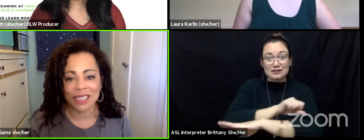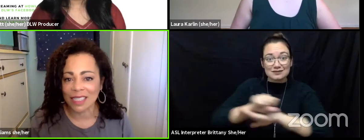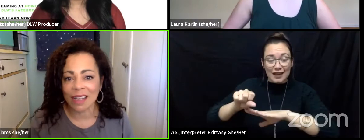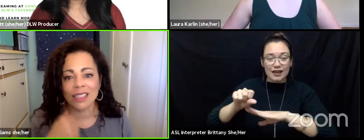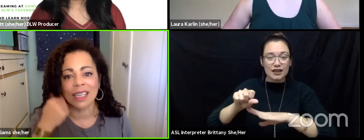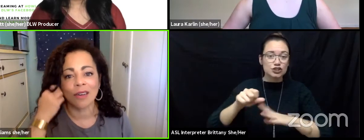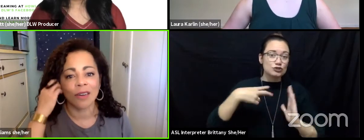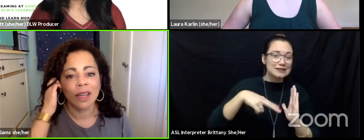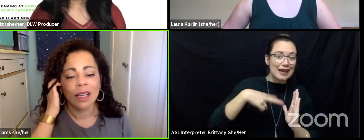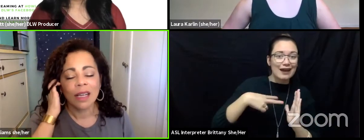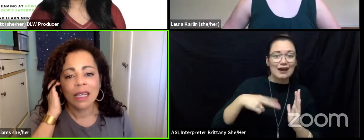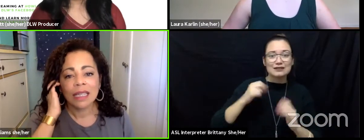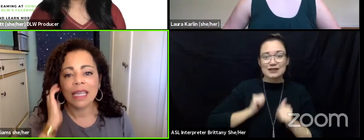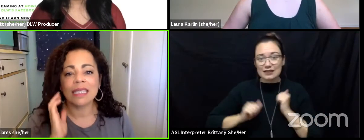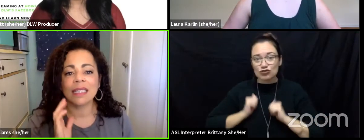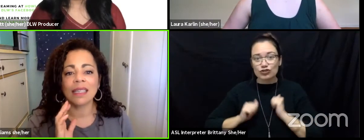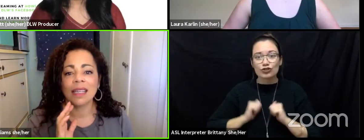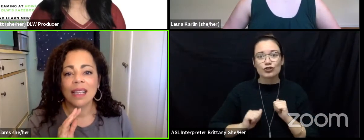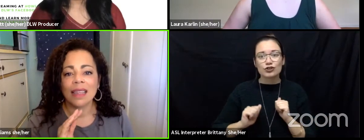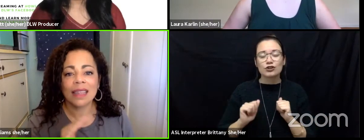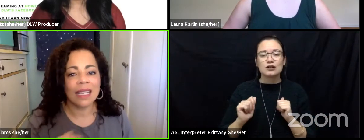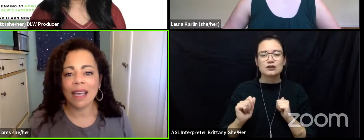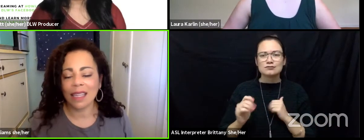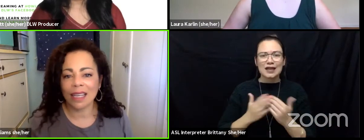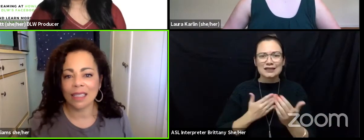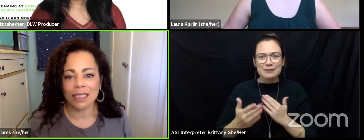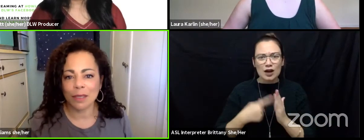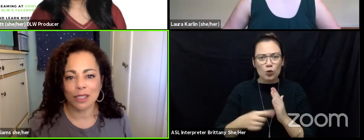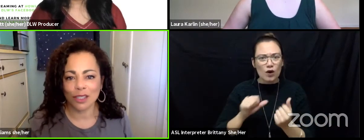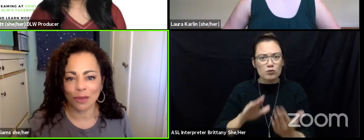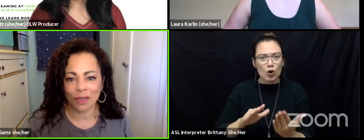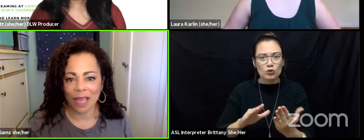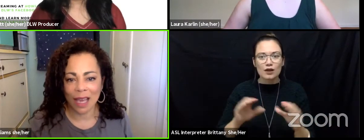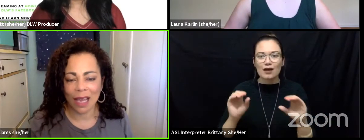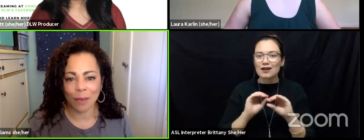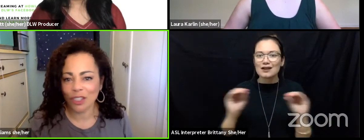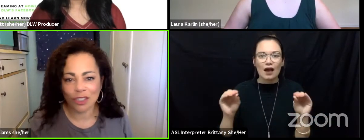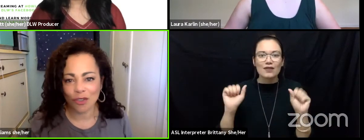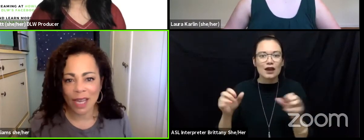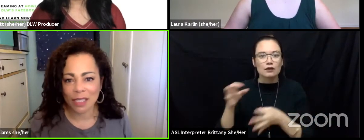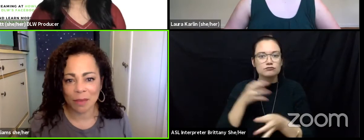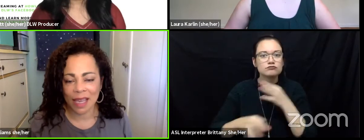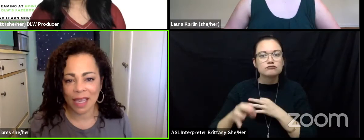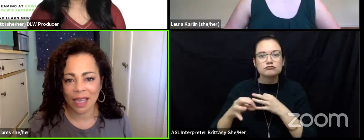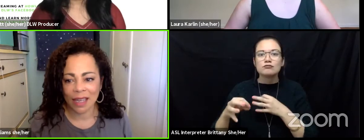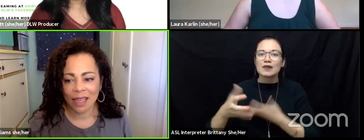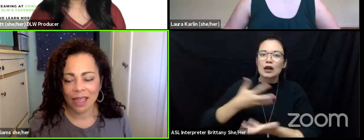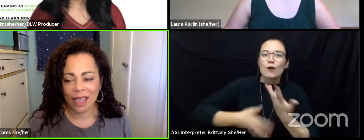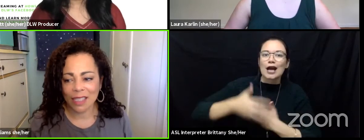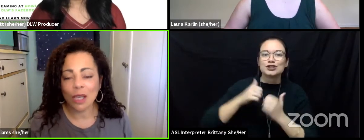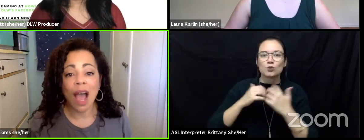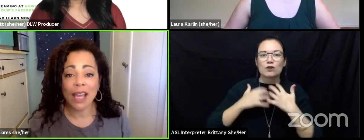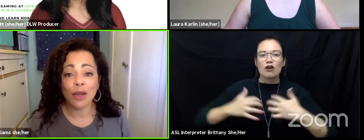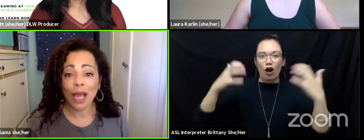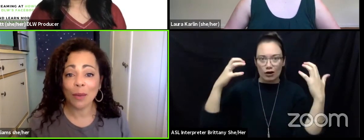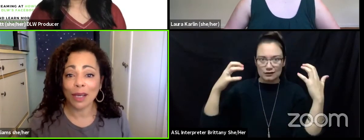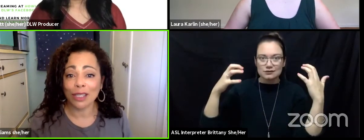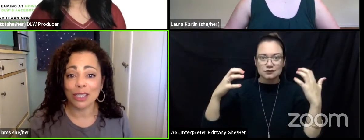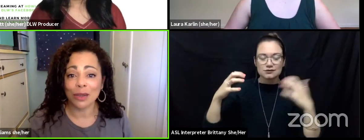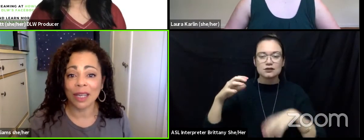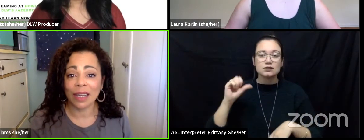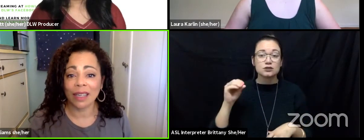so whether it's the dancing or theater, then nothing can substitute for that. And we shouldn't try to make it. And so I don't know